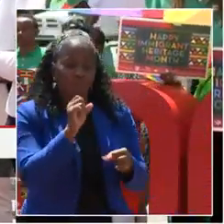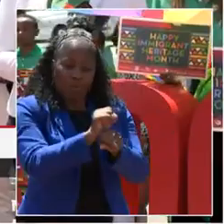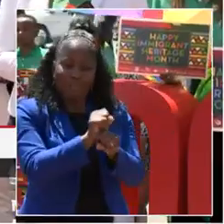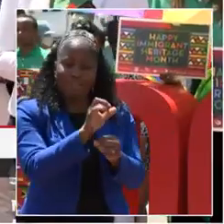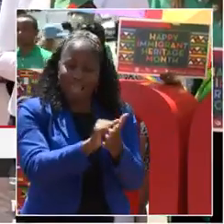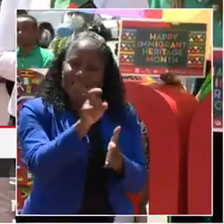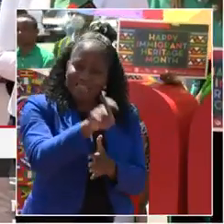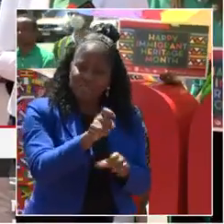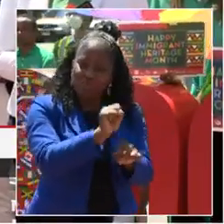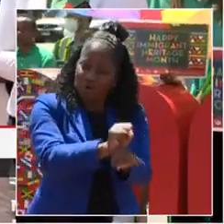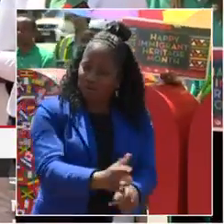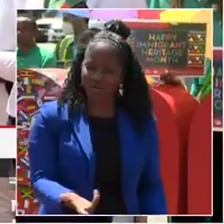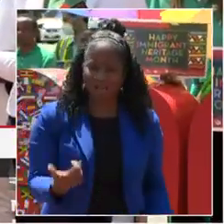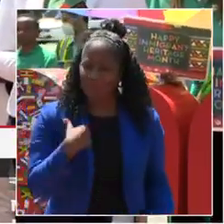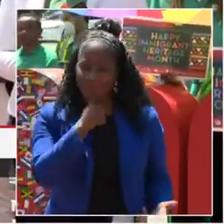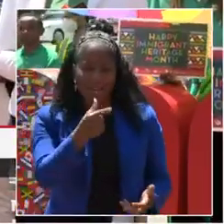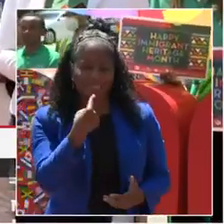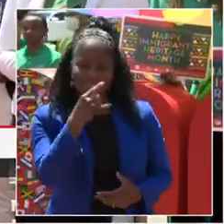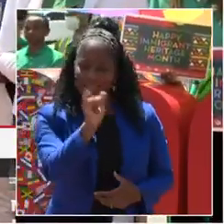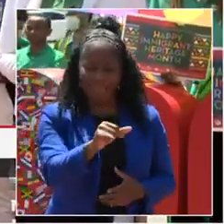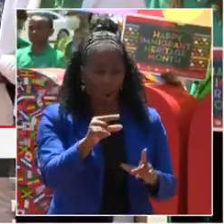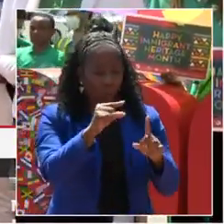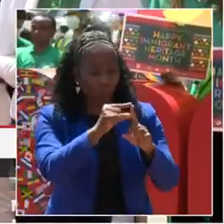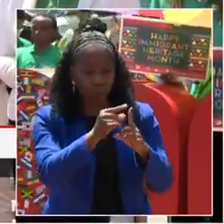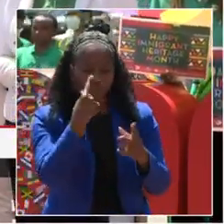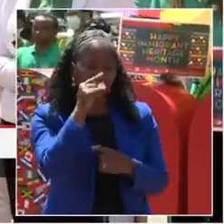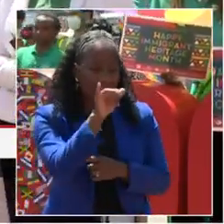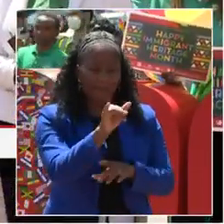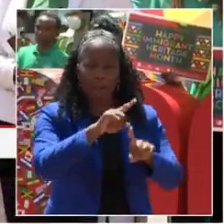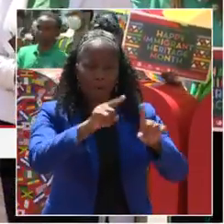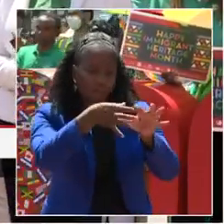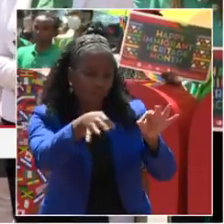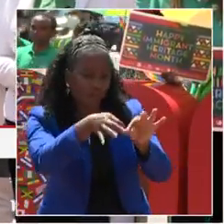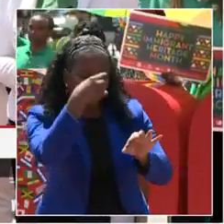working. I won't coin a term or phrase for it, but we have the